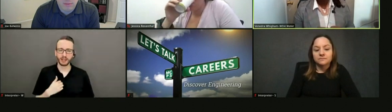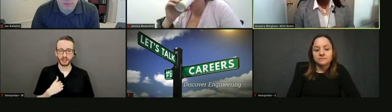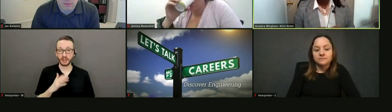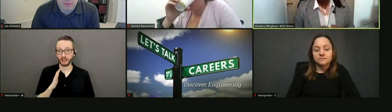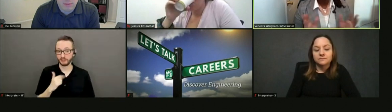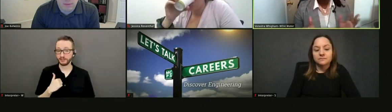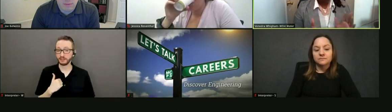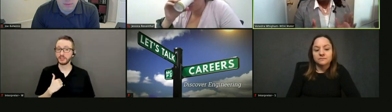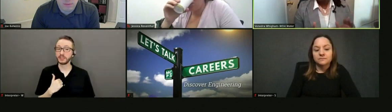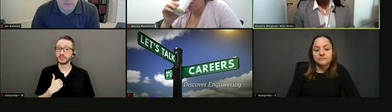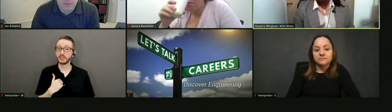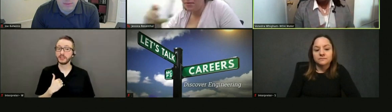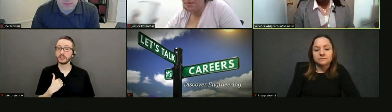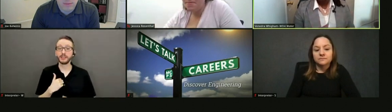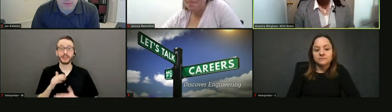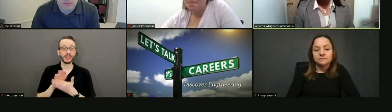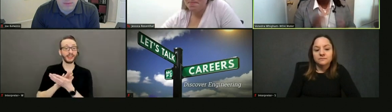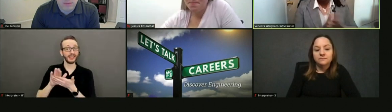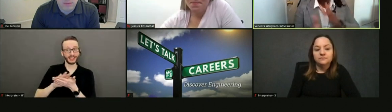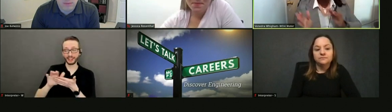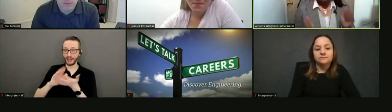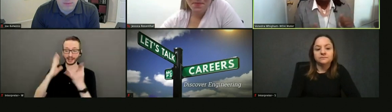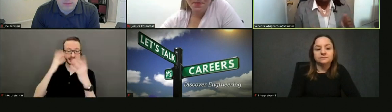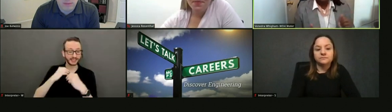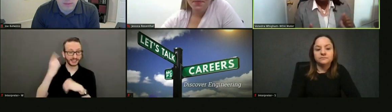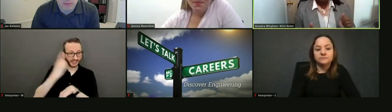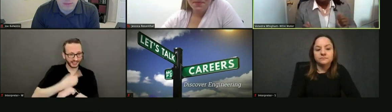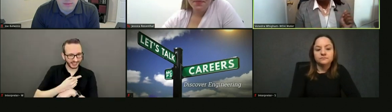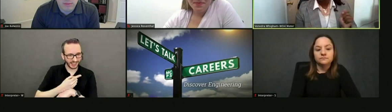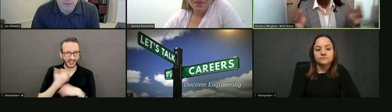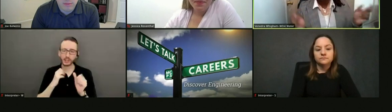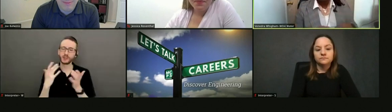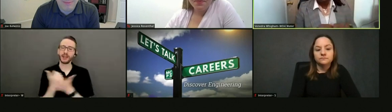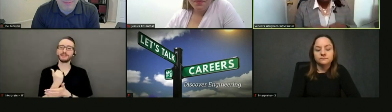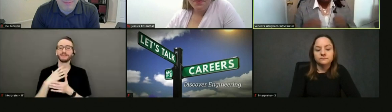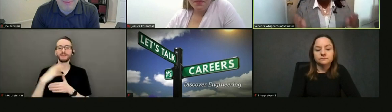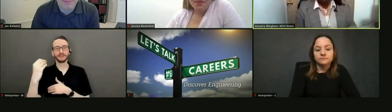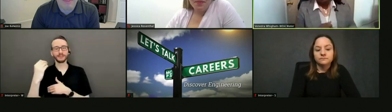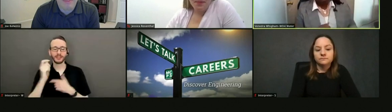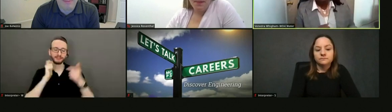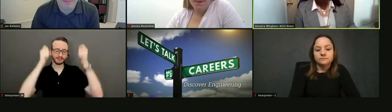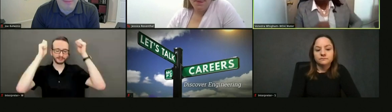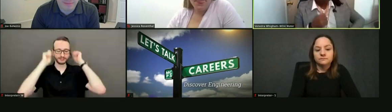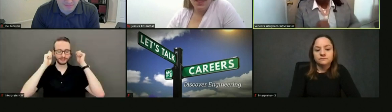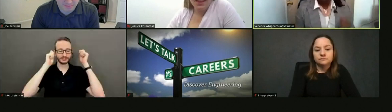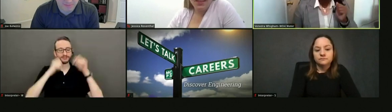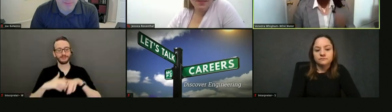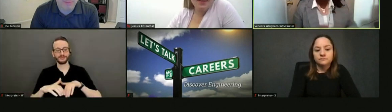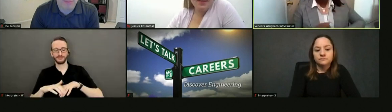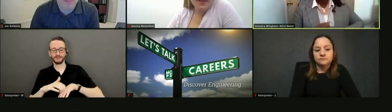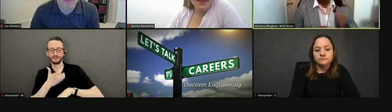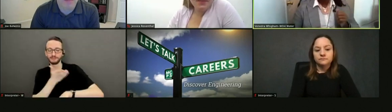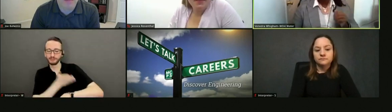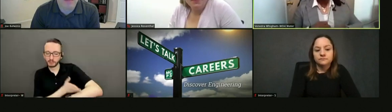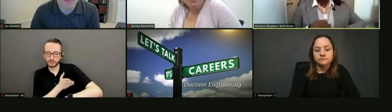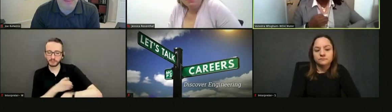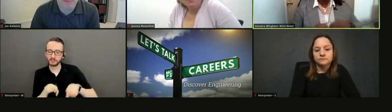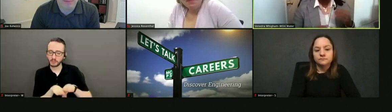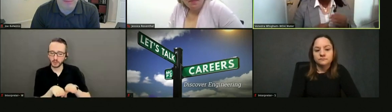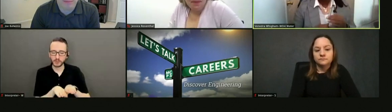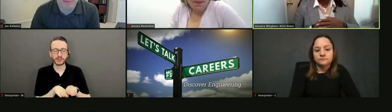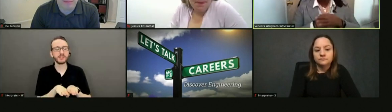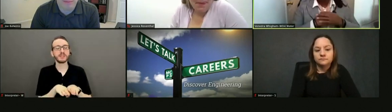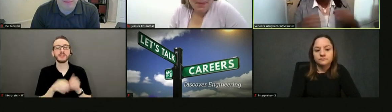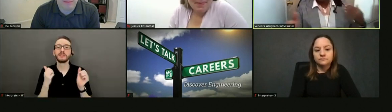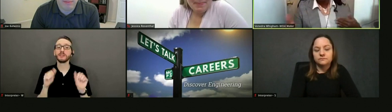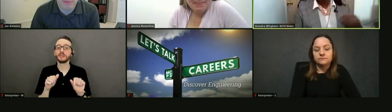I've taken the very nicest days in the area to get out to a construction site and put on my hard hat and my steel-toed boots and like